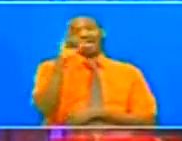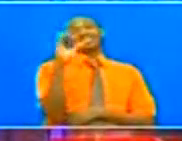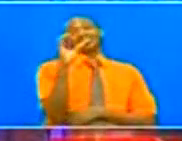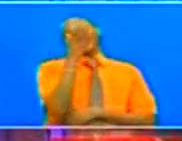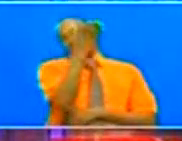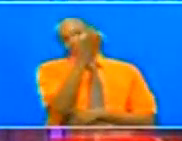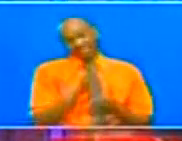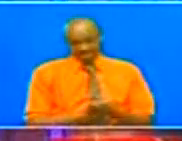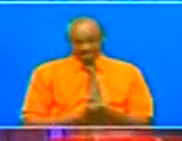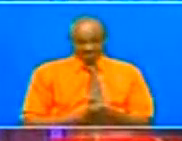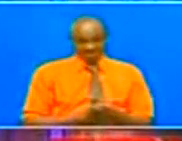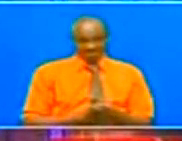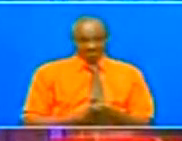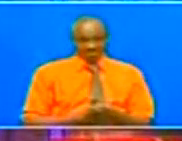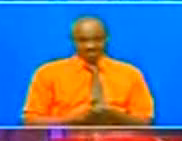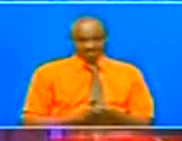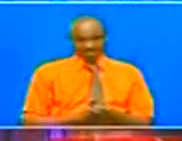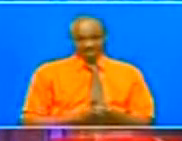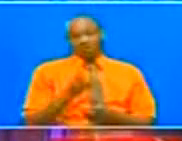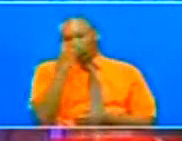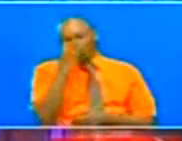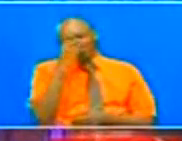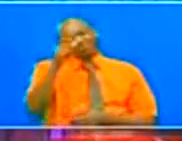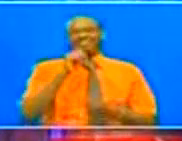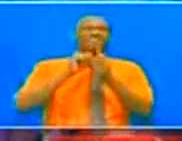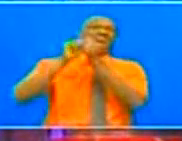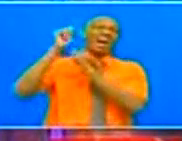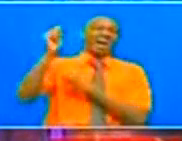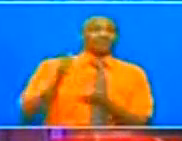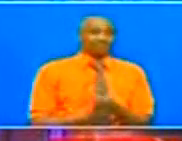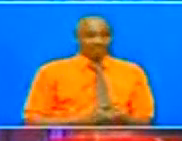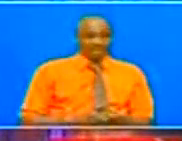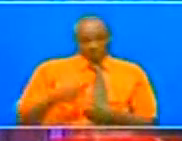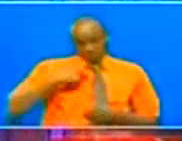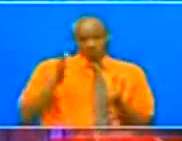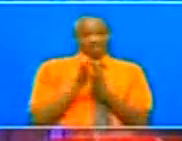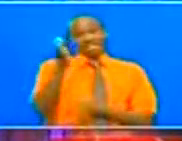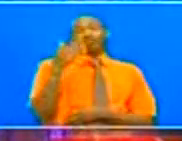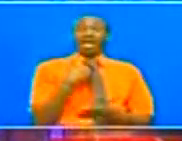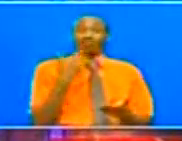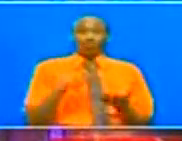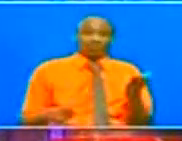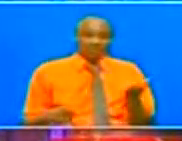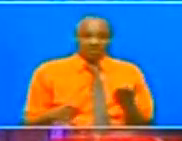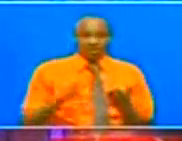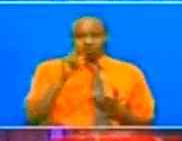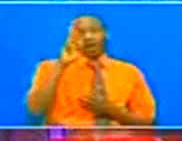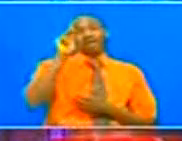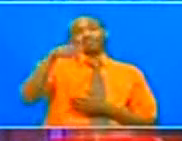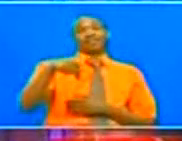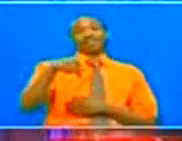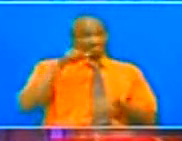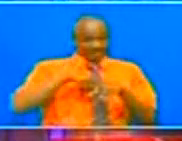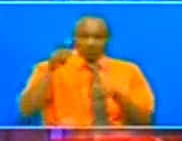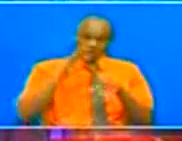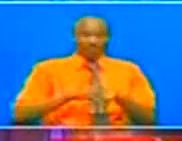He was the minister for finance. William Ruto was very far from. I was with him. We were forming a small party called URP by then. Were in the